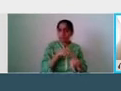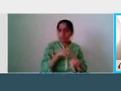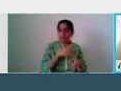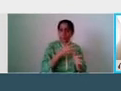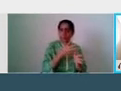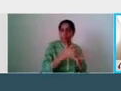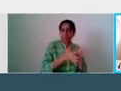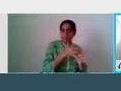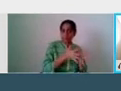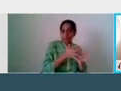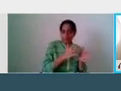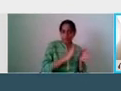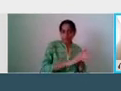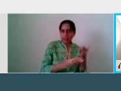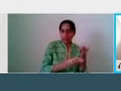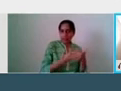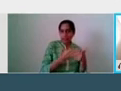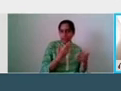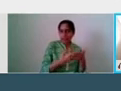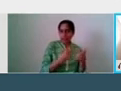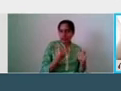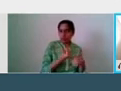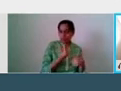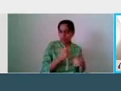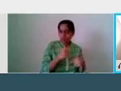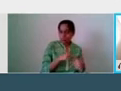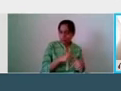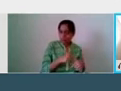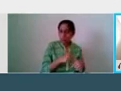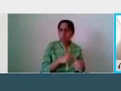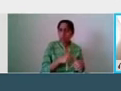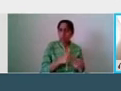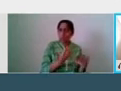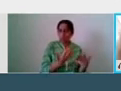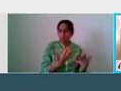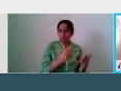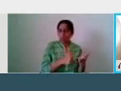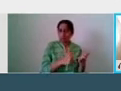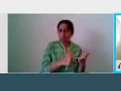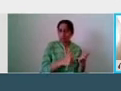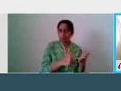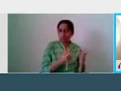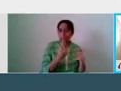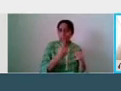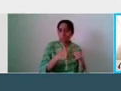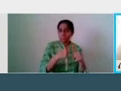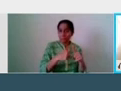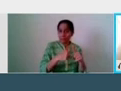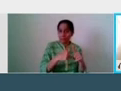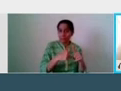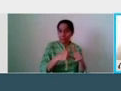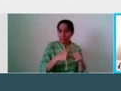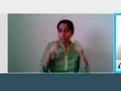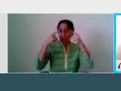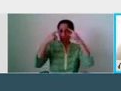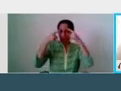something with your hand okay so sign something with your hand and then also raise your